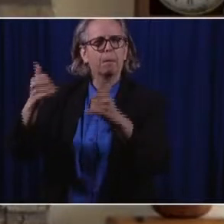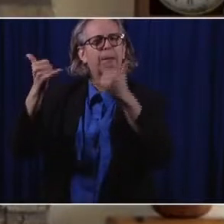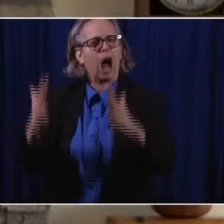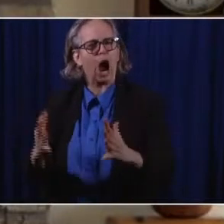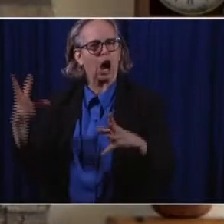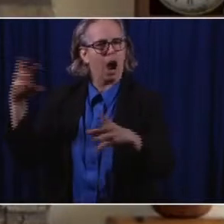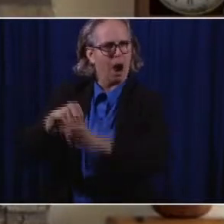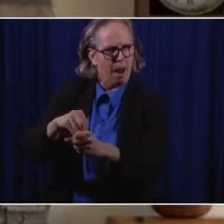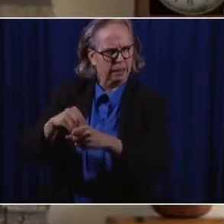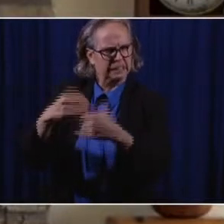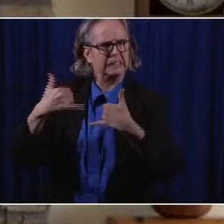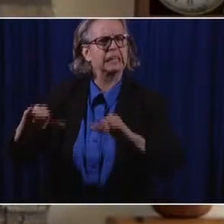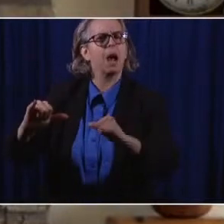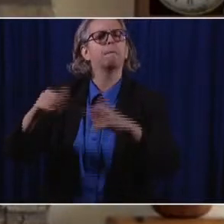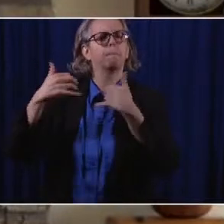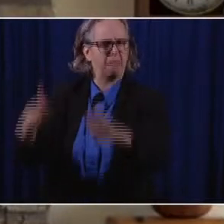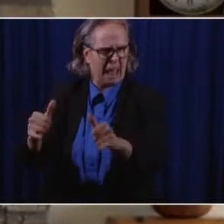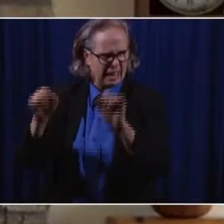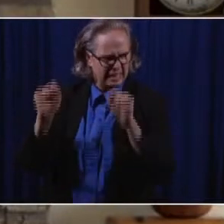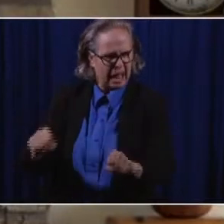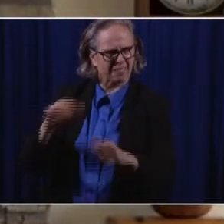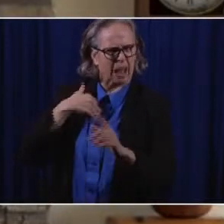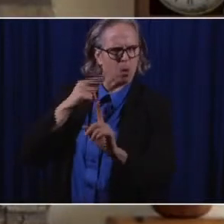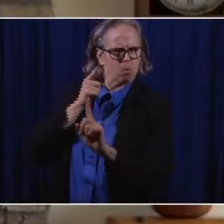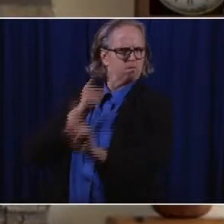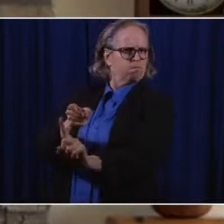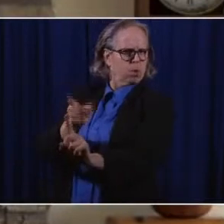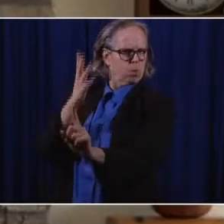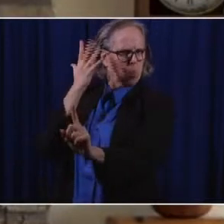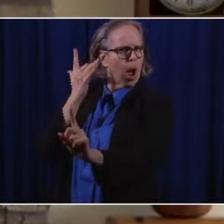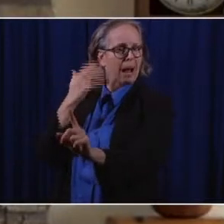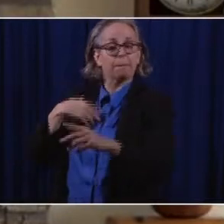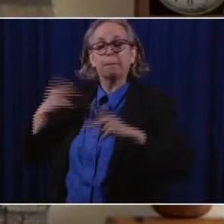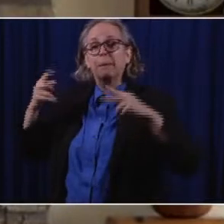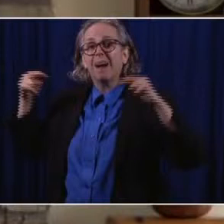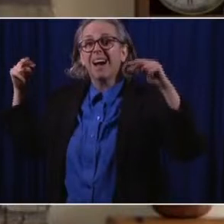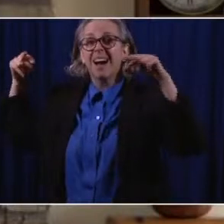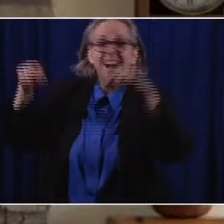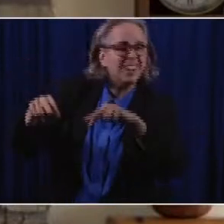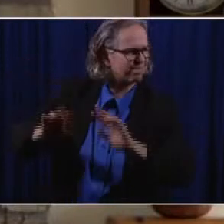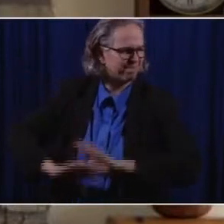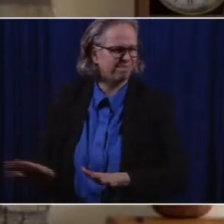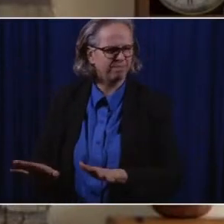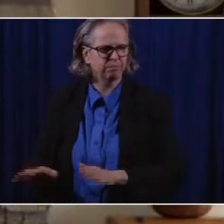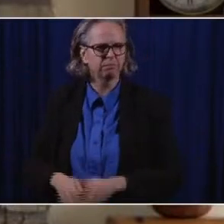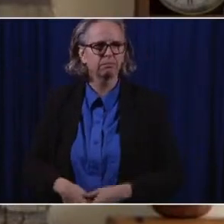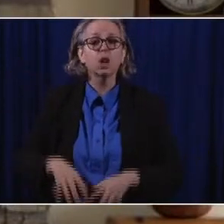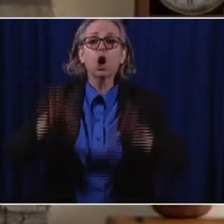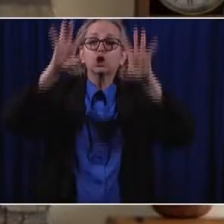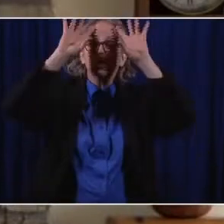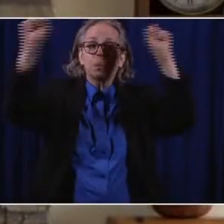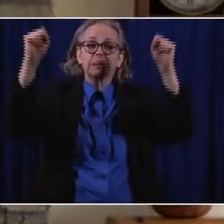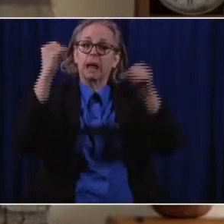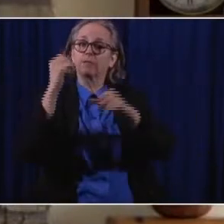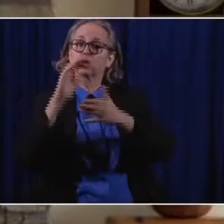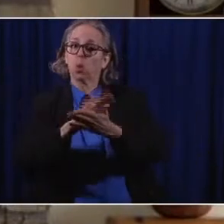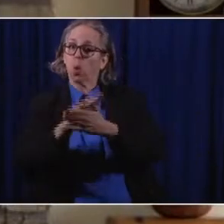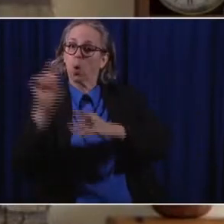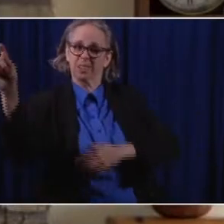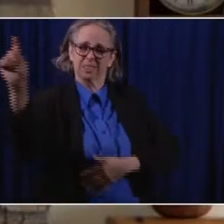play. As one superintendent told me today, the idea of bringing